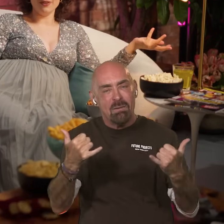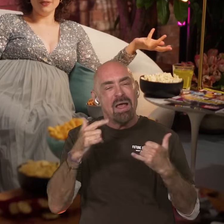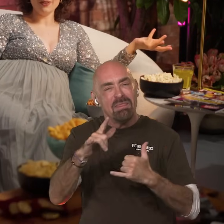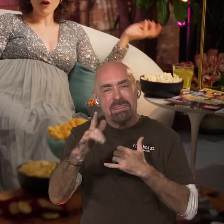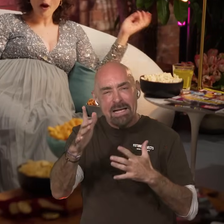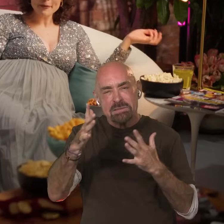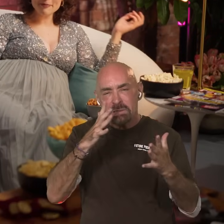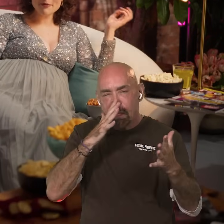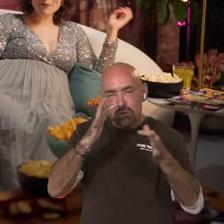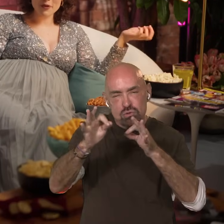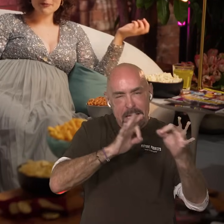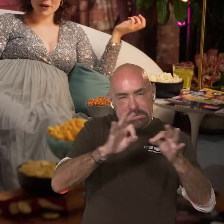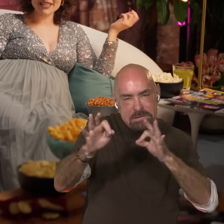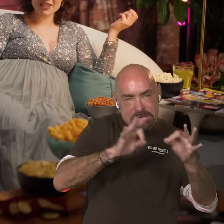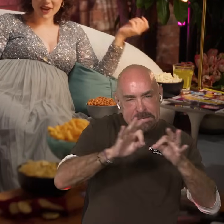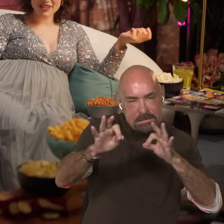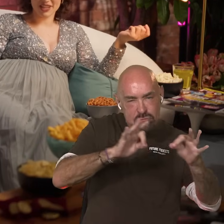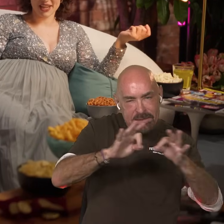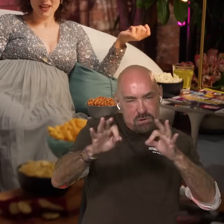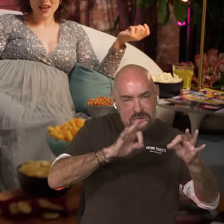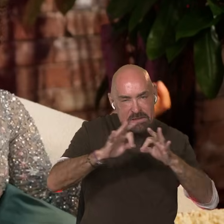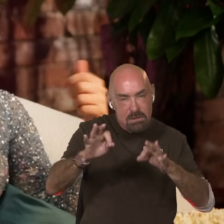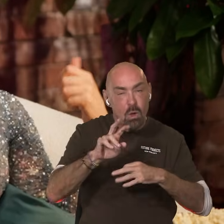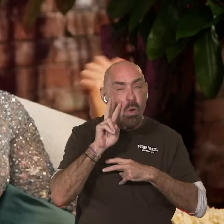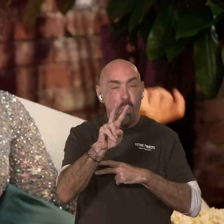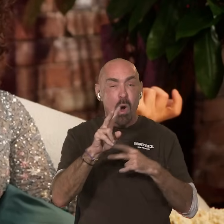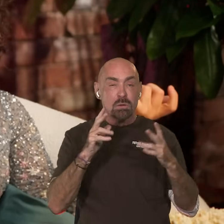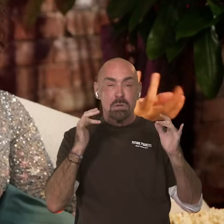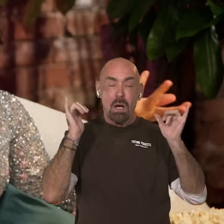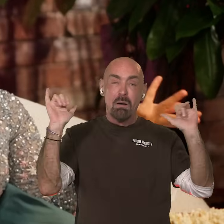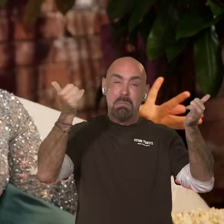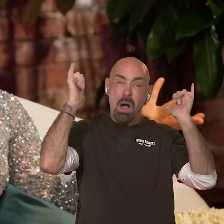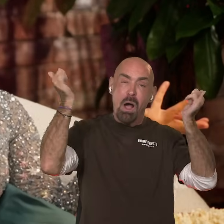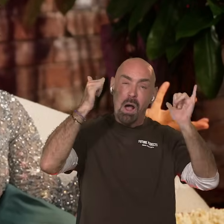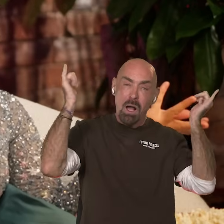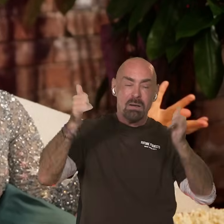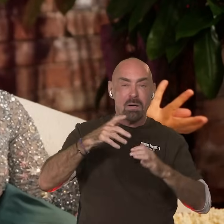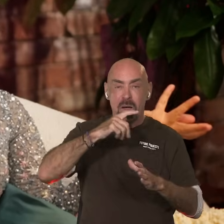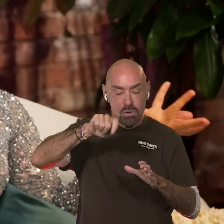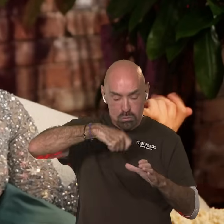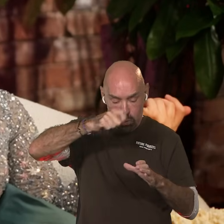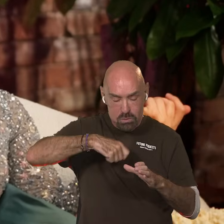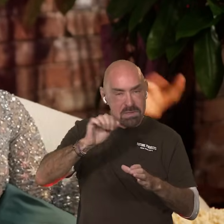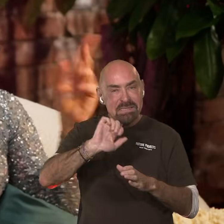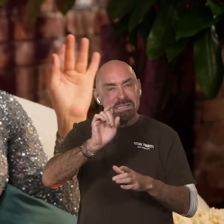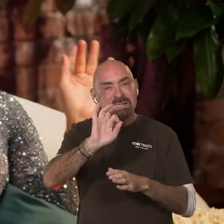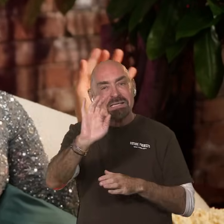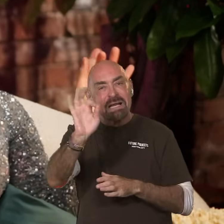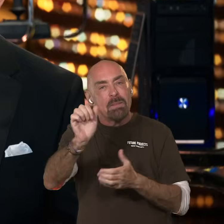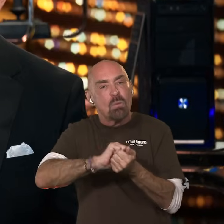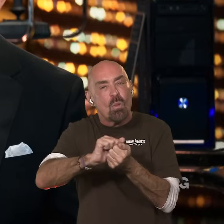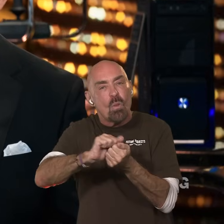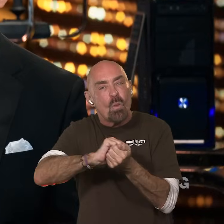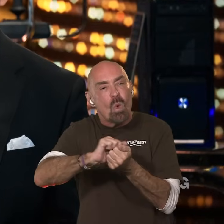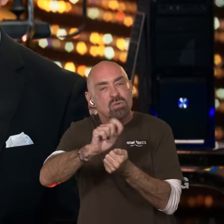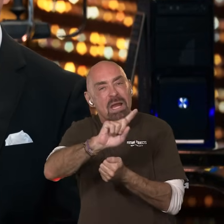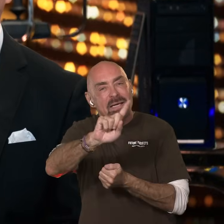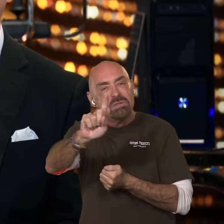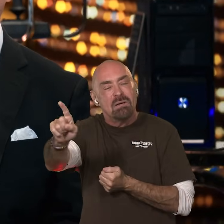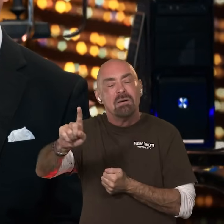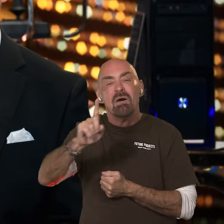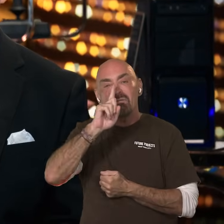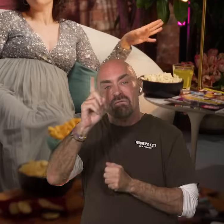strategy, Sean. Optimum watch party strategy. No spoons, nothing to wash later. Get it? Here is another